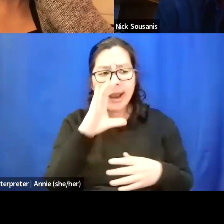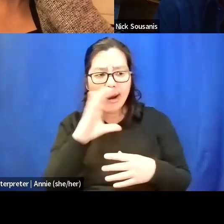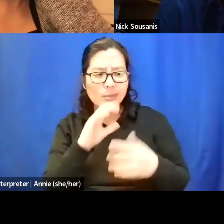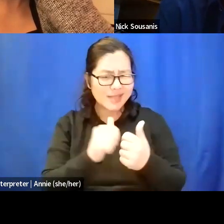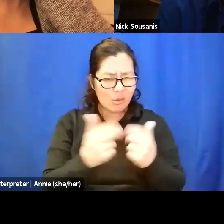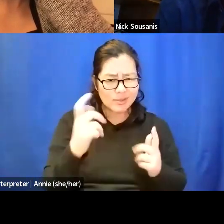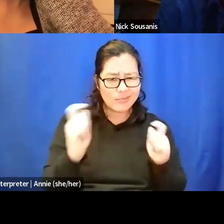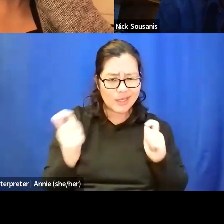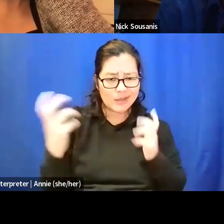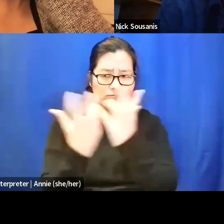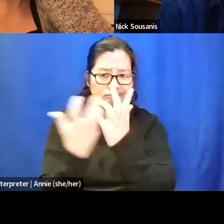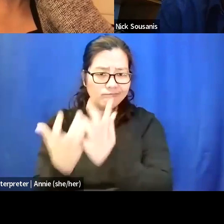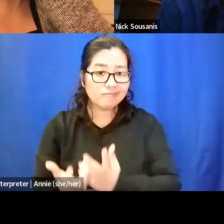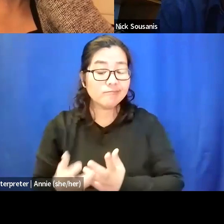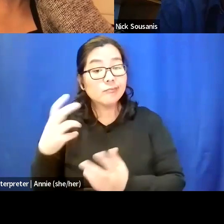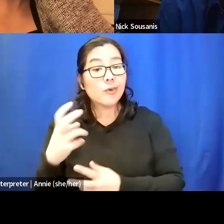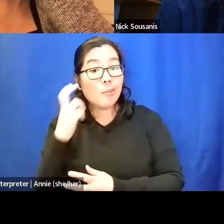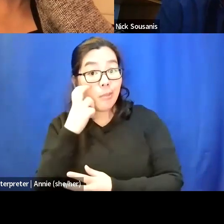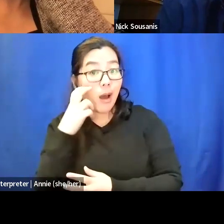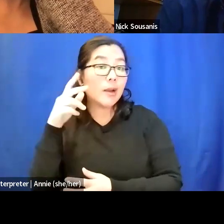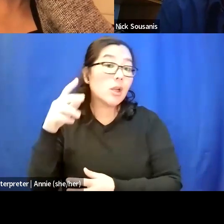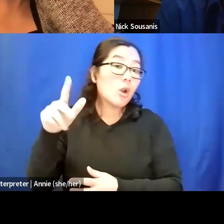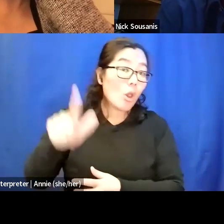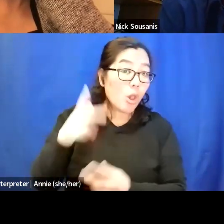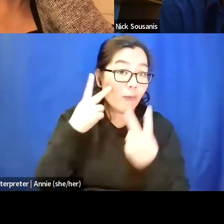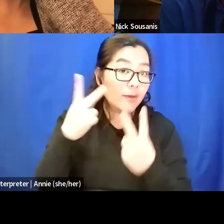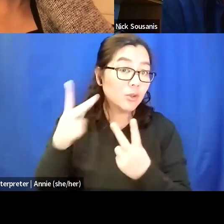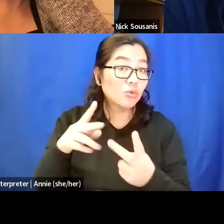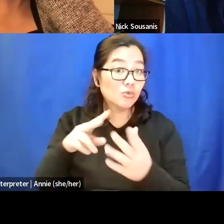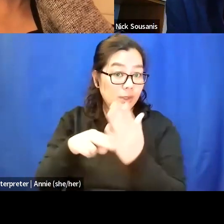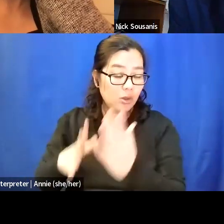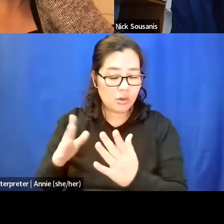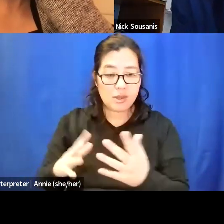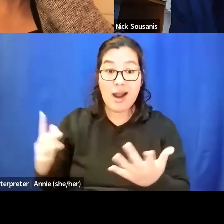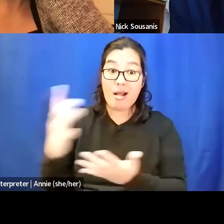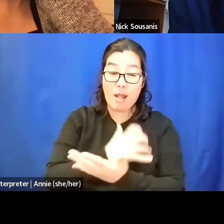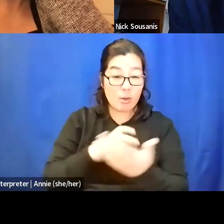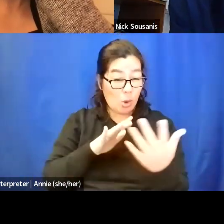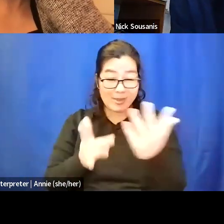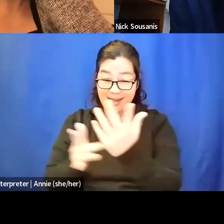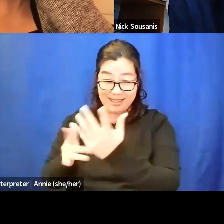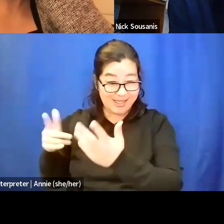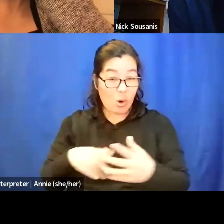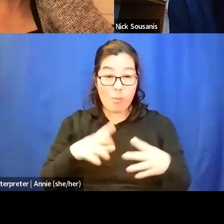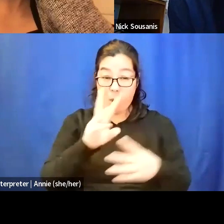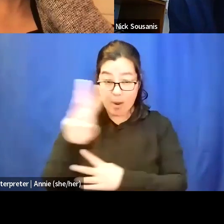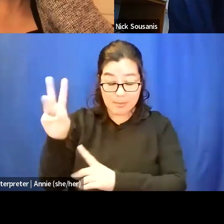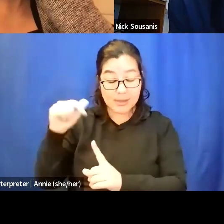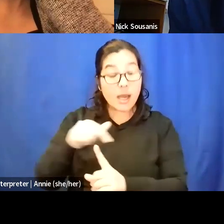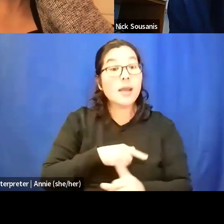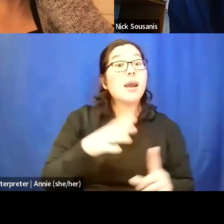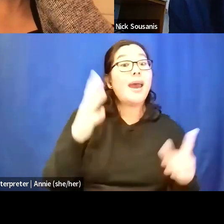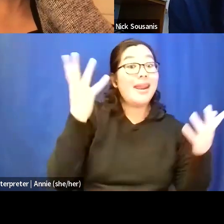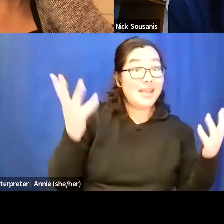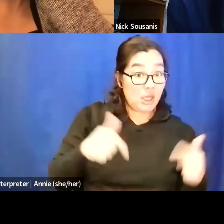blind and low vision readers. And I just sort of collect them on my website. And then when I was hired here, I was hired at the same time as Yuting